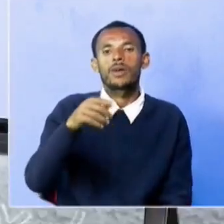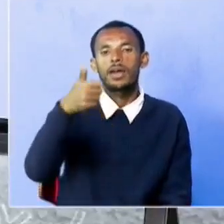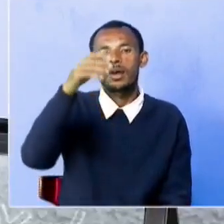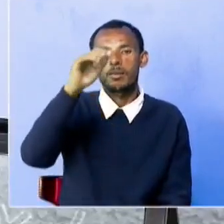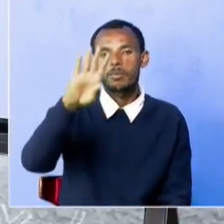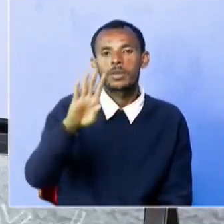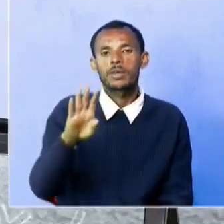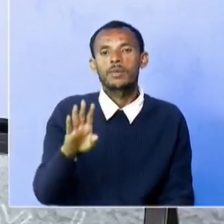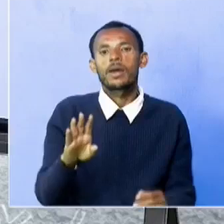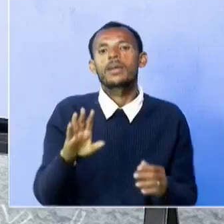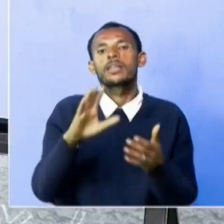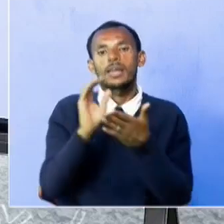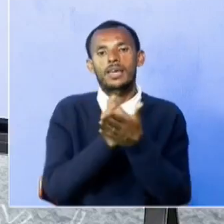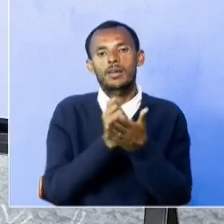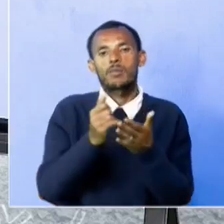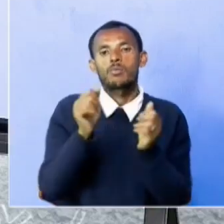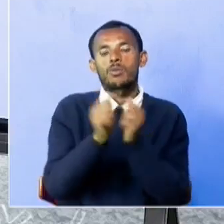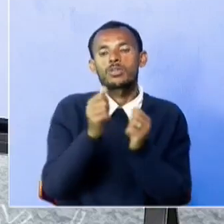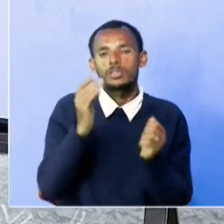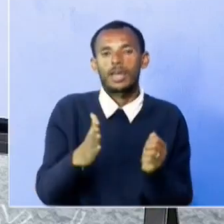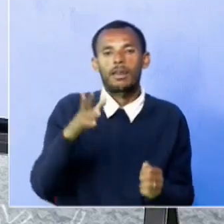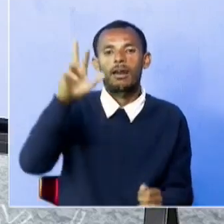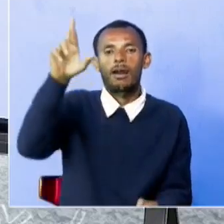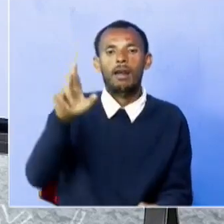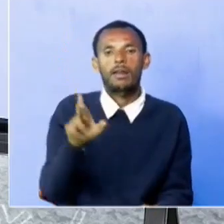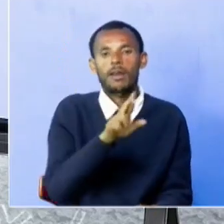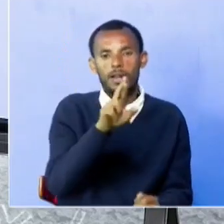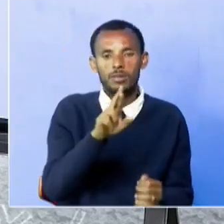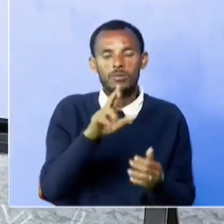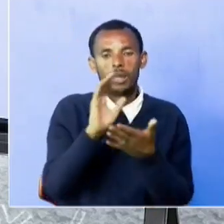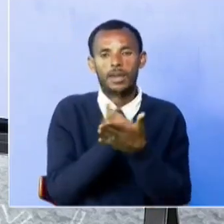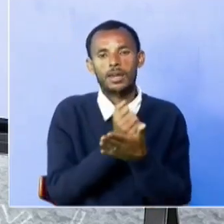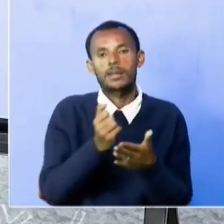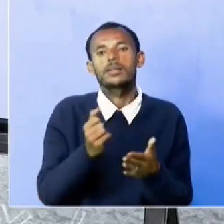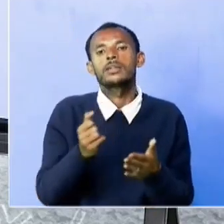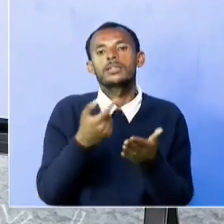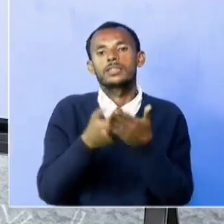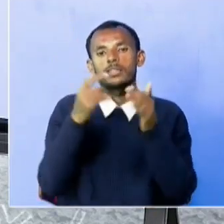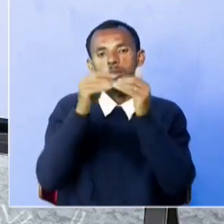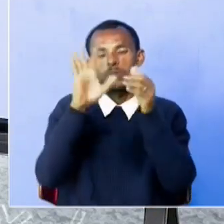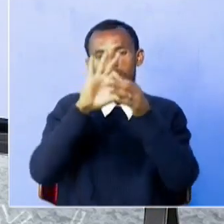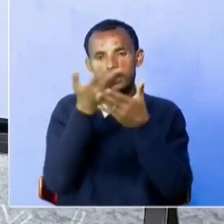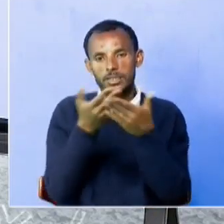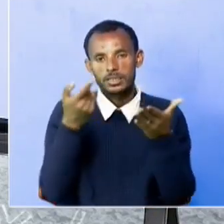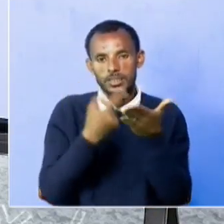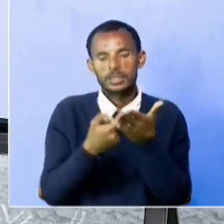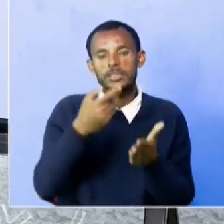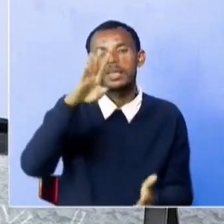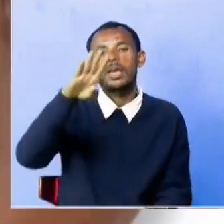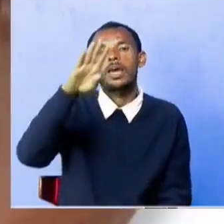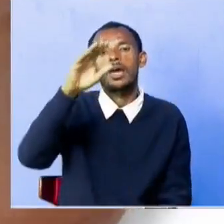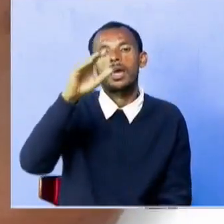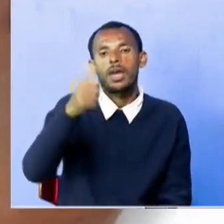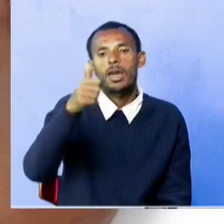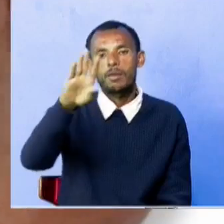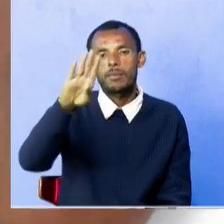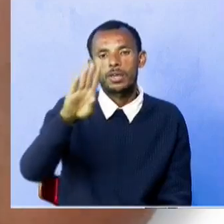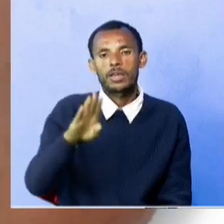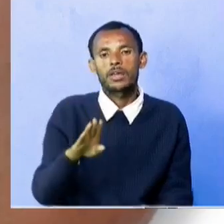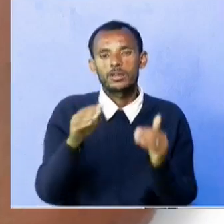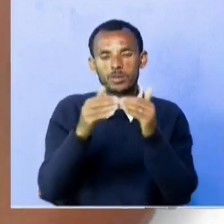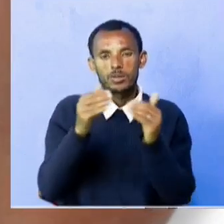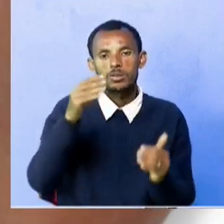taking both sides by radical. You can take these two equations on both sides by radical. So this AB becomes a square root